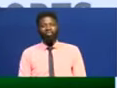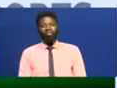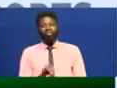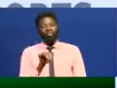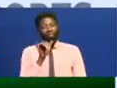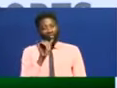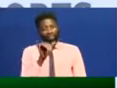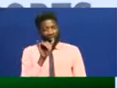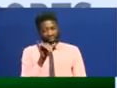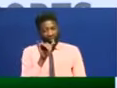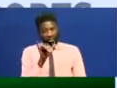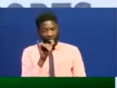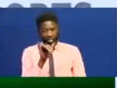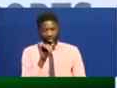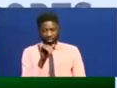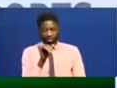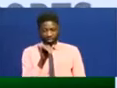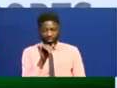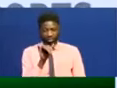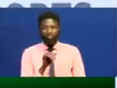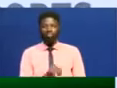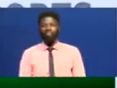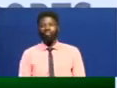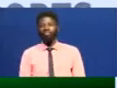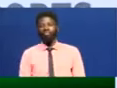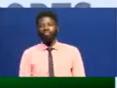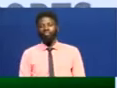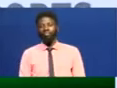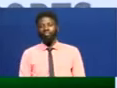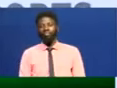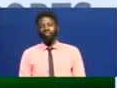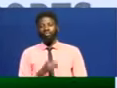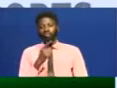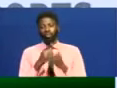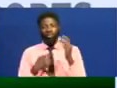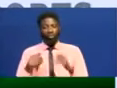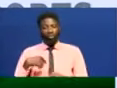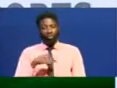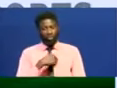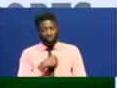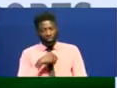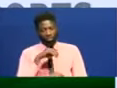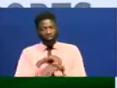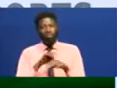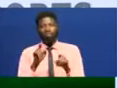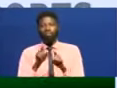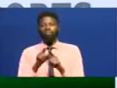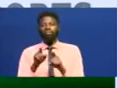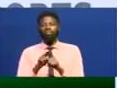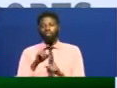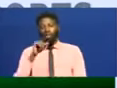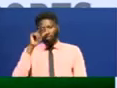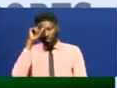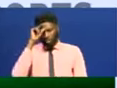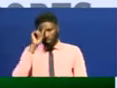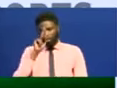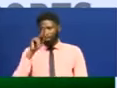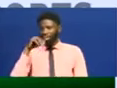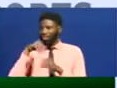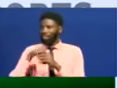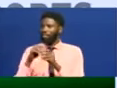the scene, that is the picture we inherited as the Kenya Kwanza administration in